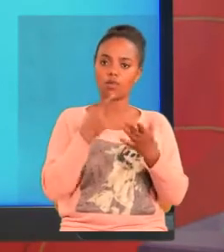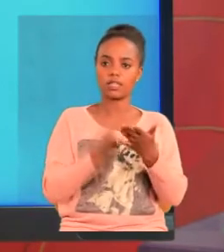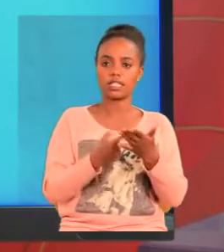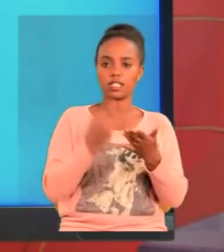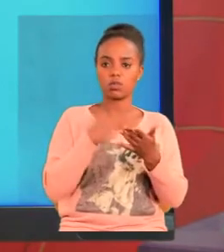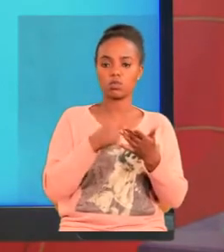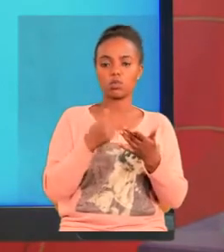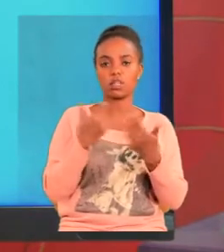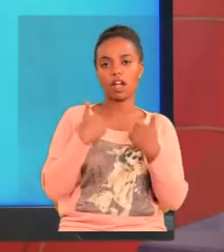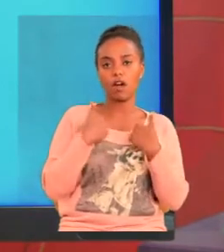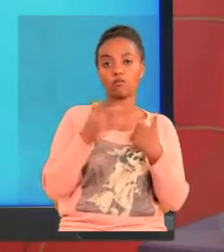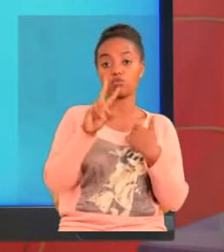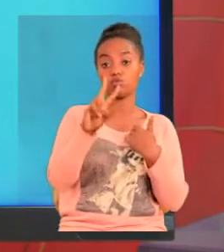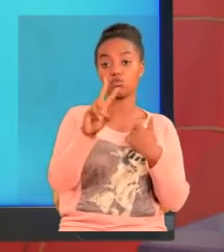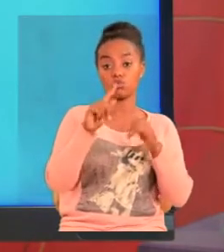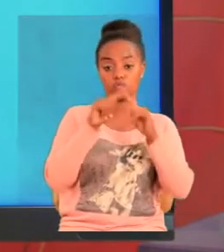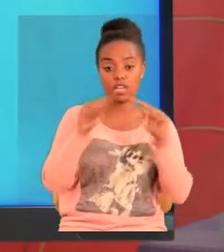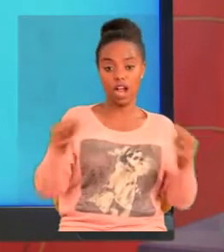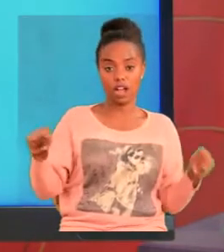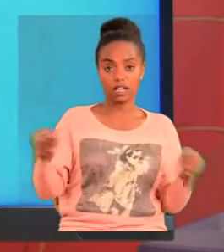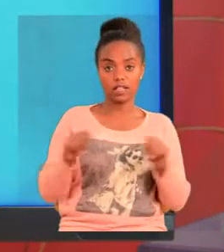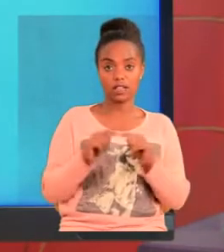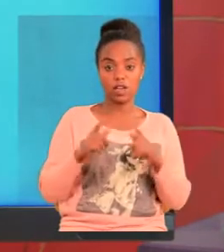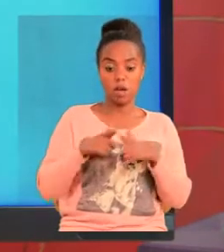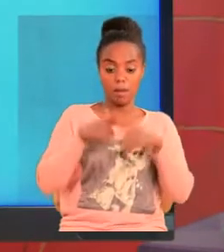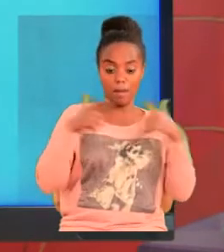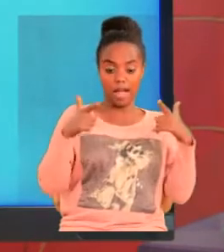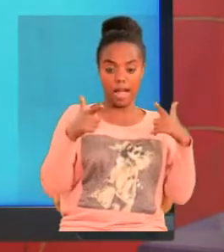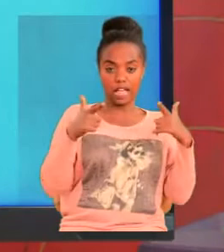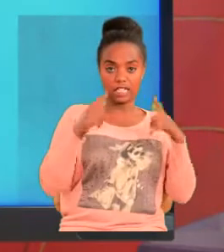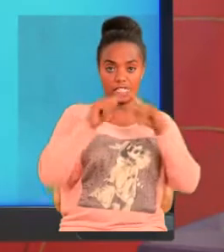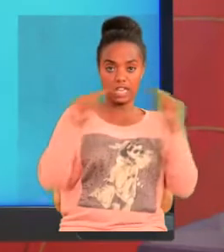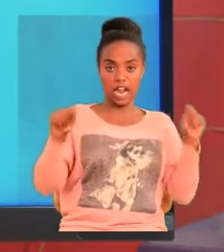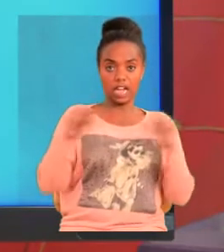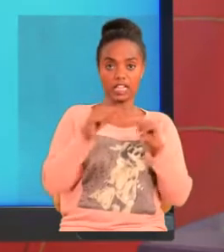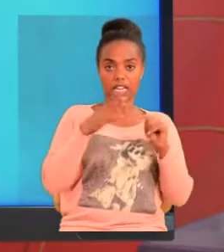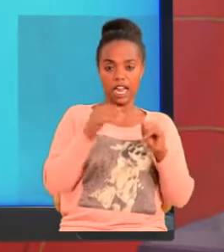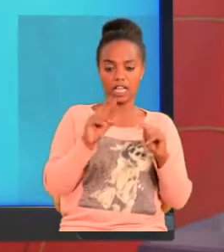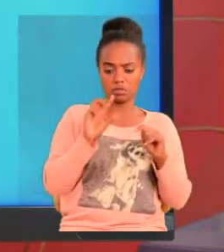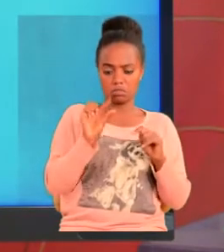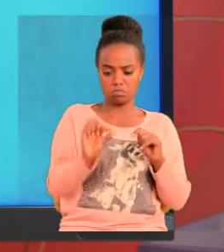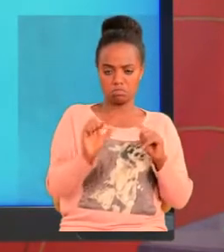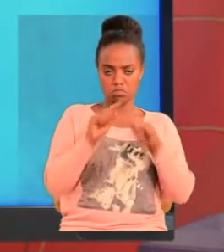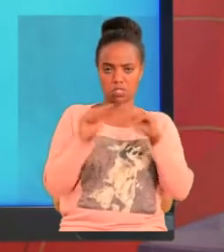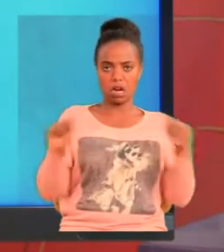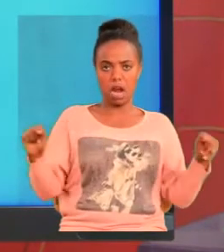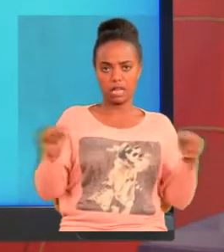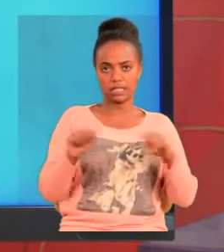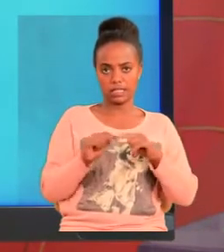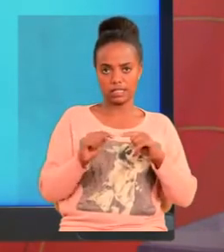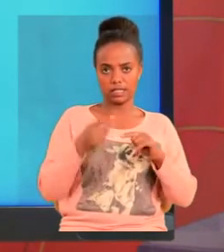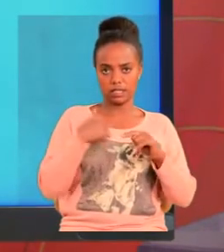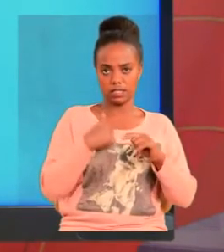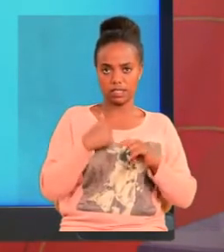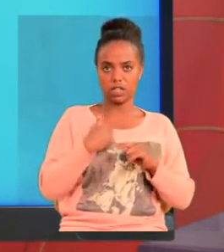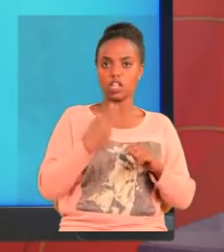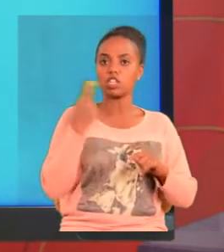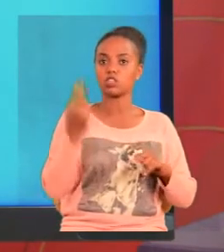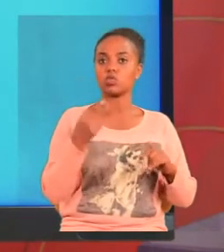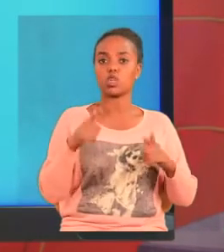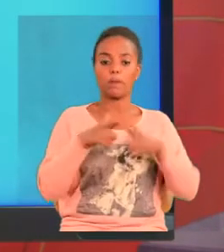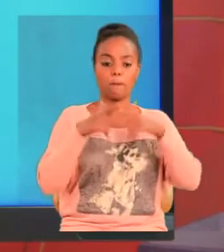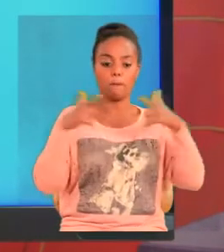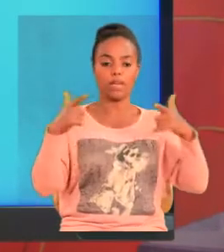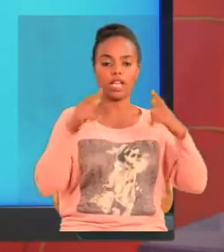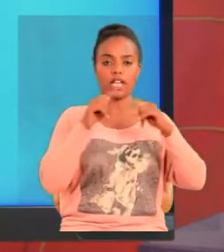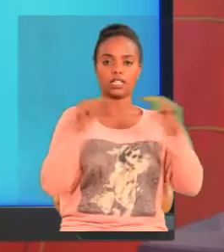two triangles, the bigger triangle and the smaller triangle. Let's use these two triangles. Using the bigger